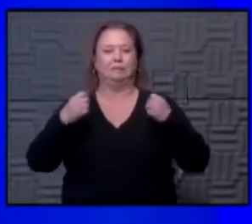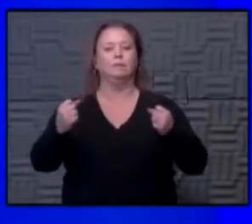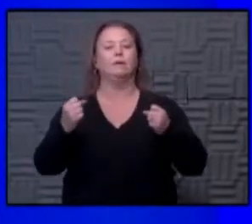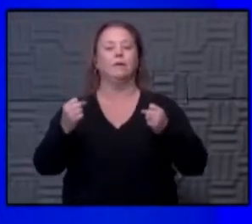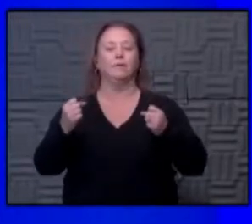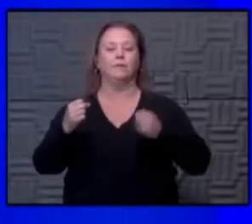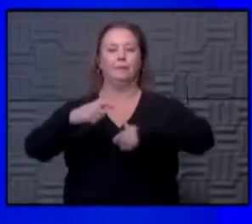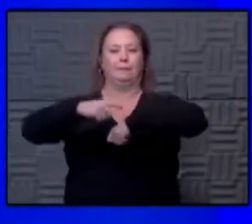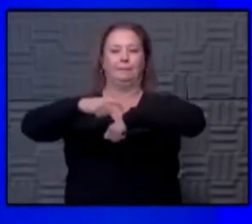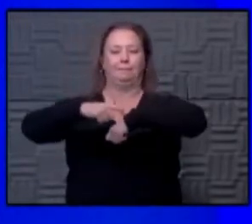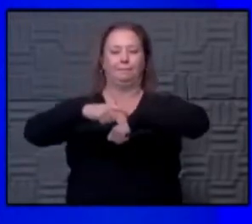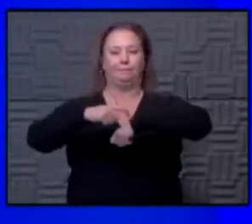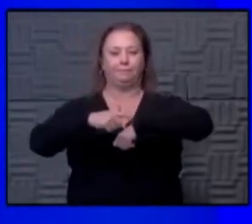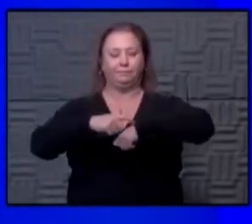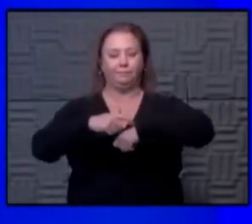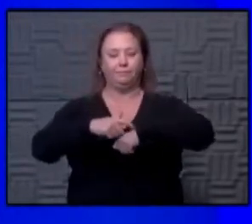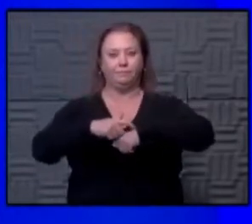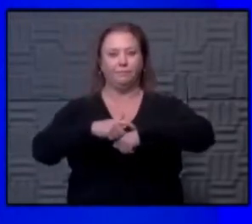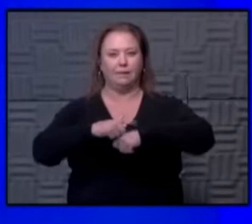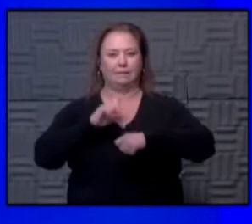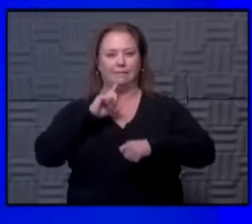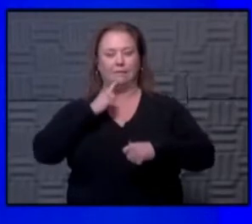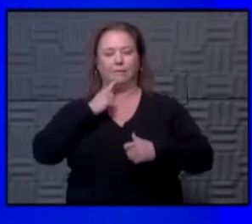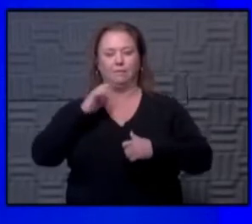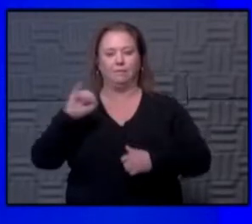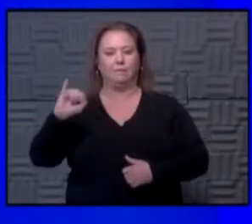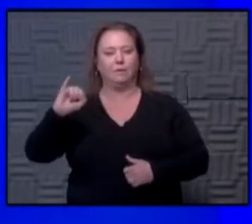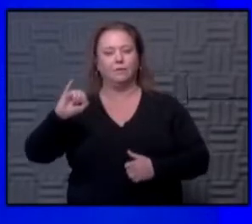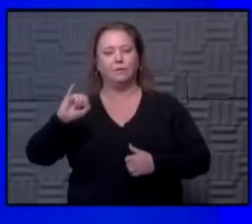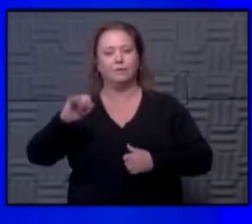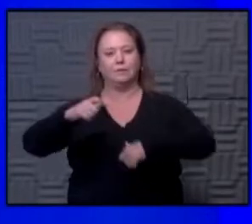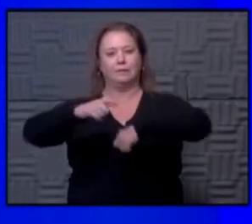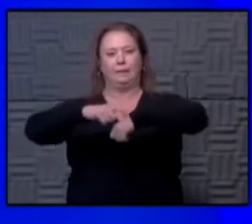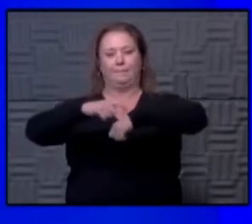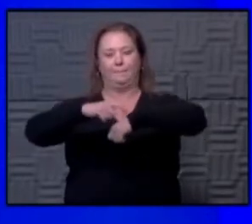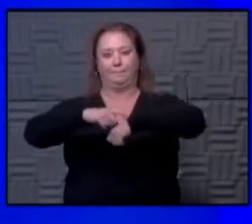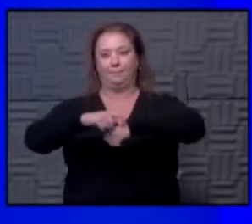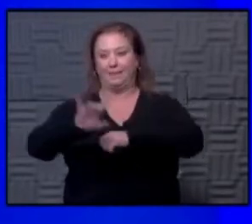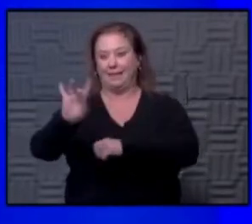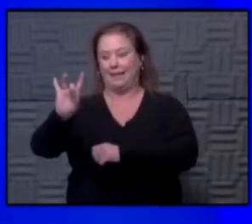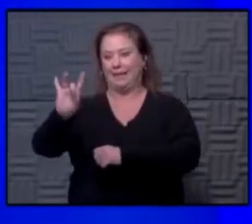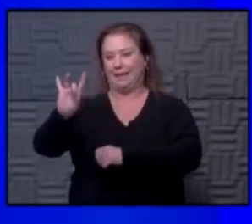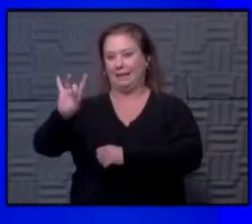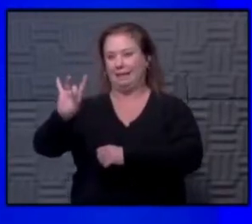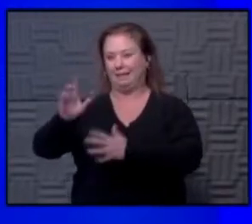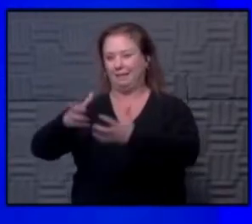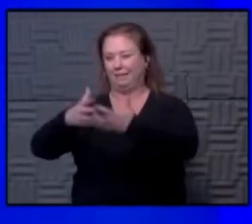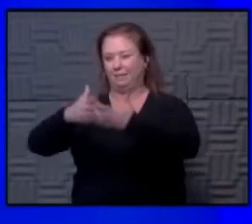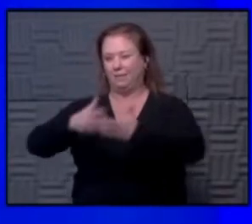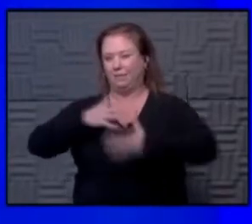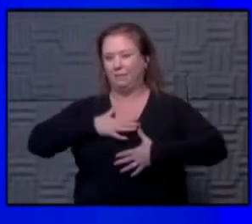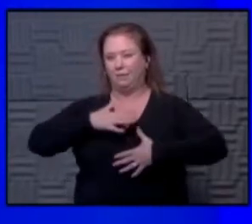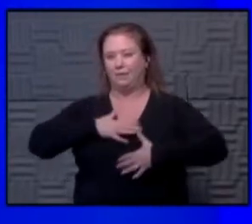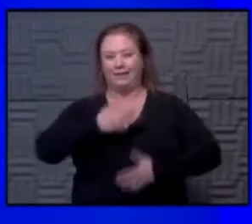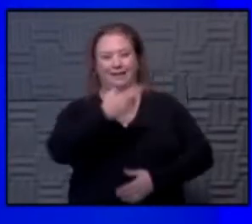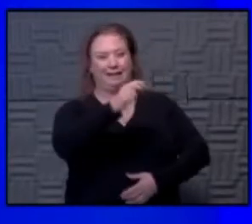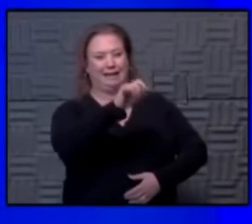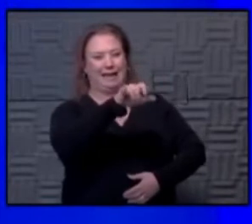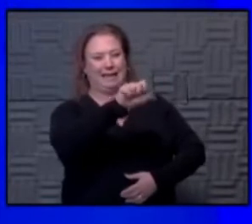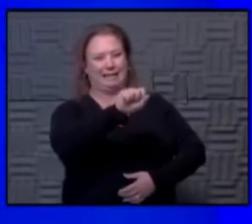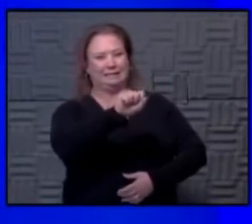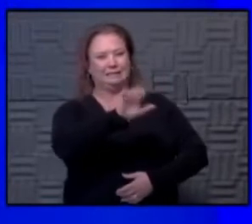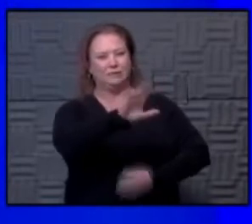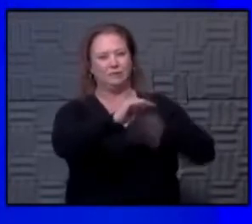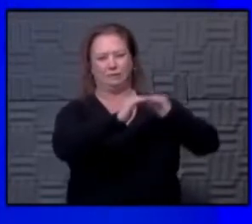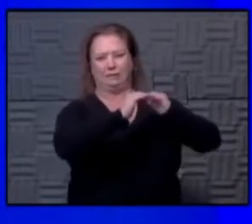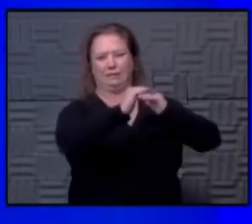period out of that acute infection phase, and 8 of those are on the ventilator. And then in Hayes, their numbers are about stable